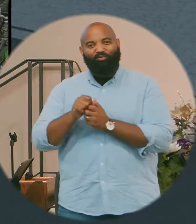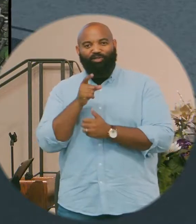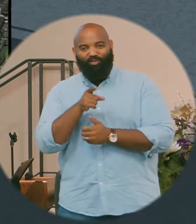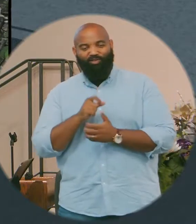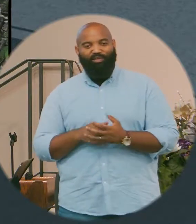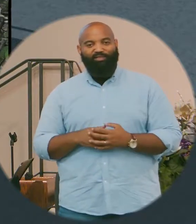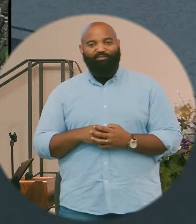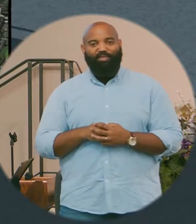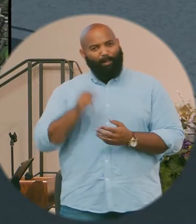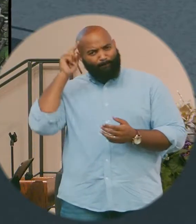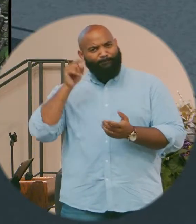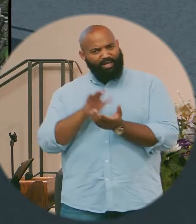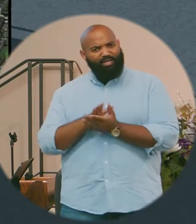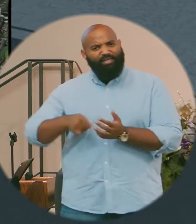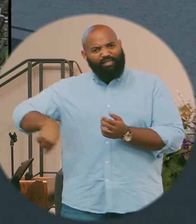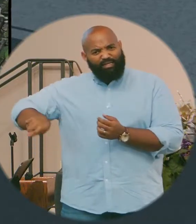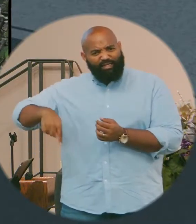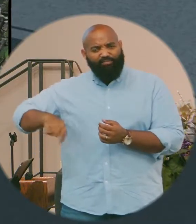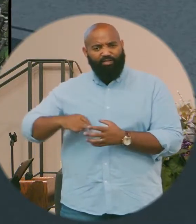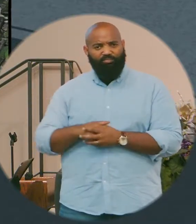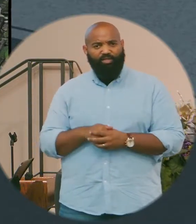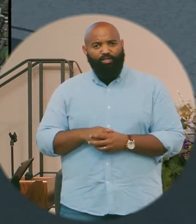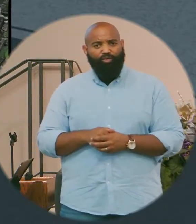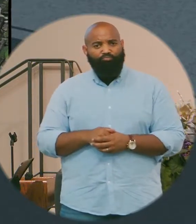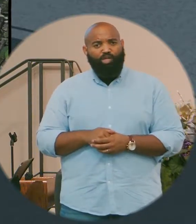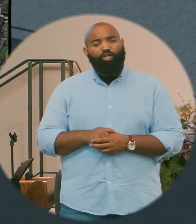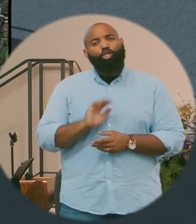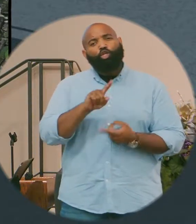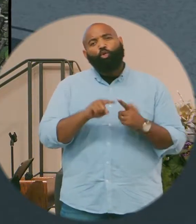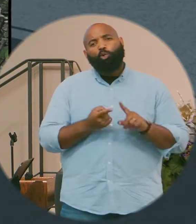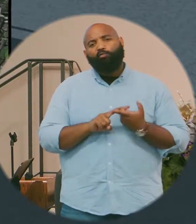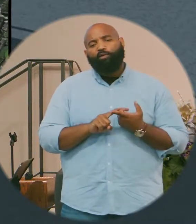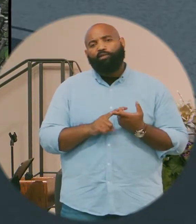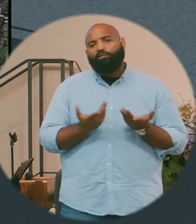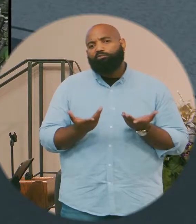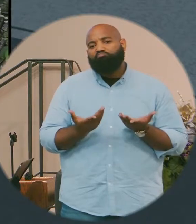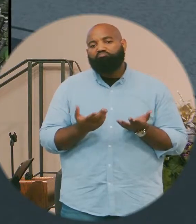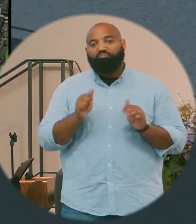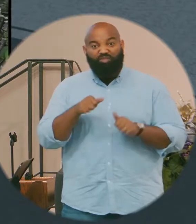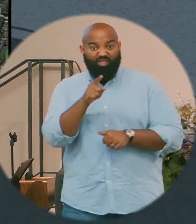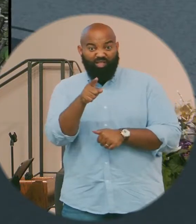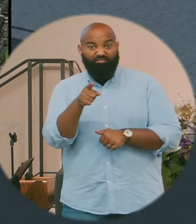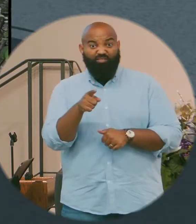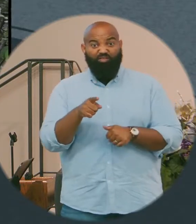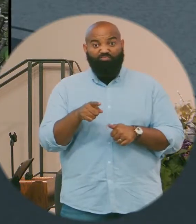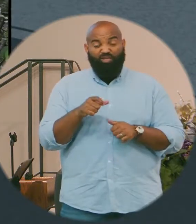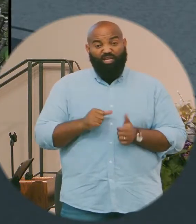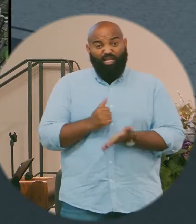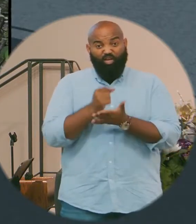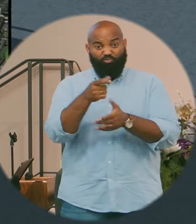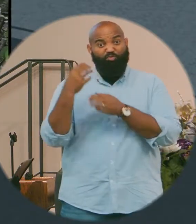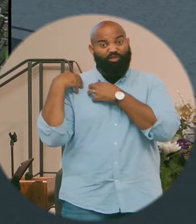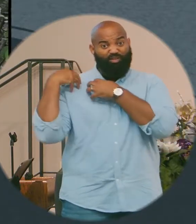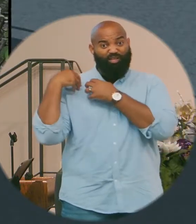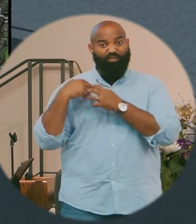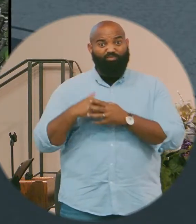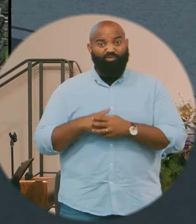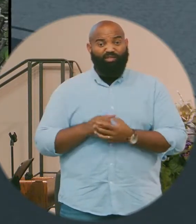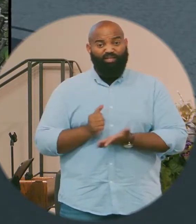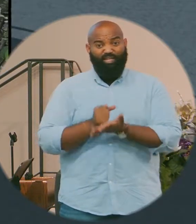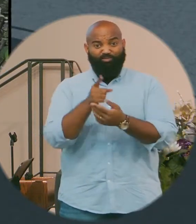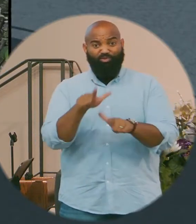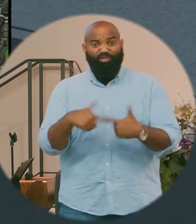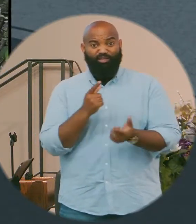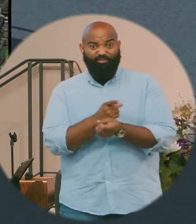that. Who in your circle has this assignment? Because y'all, God is very